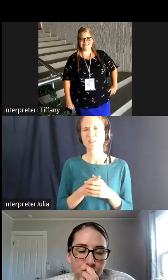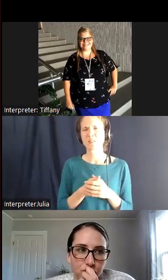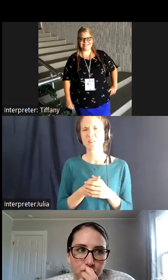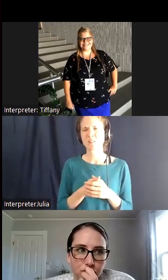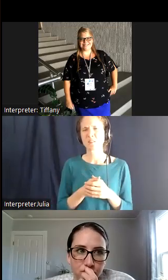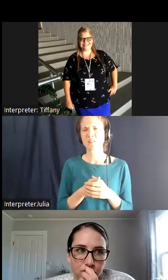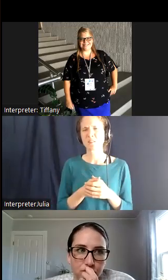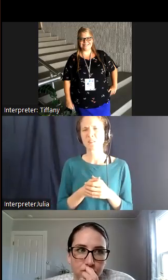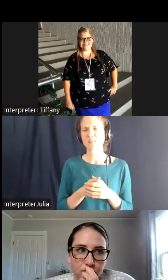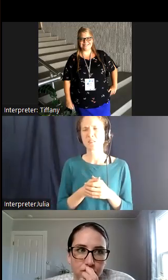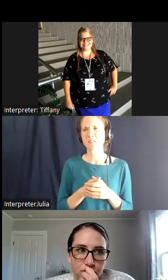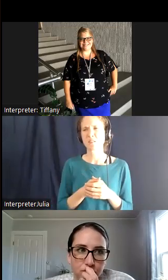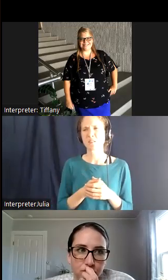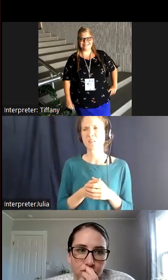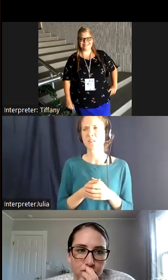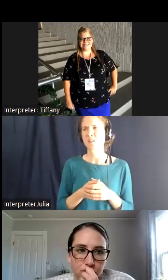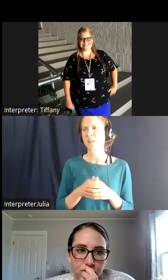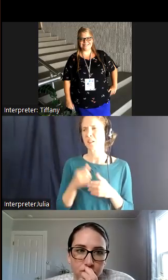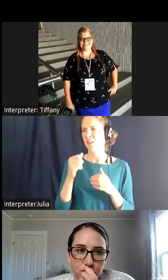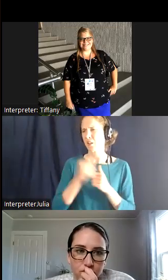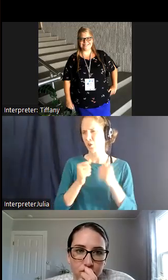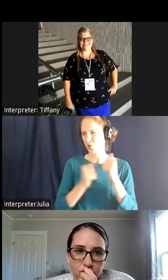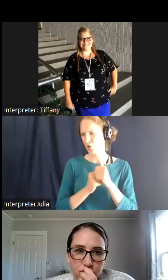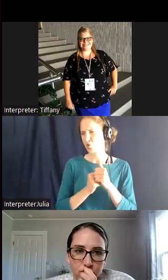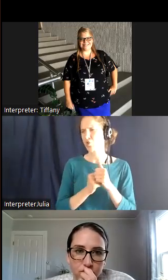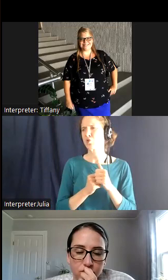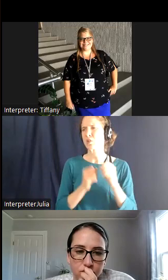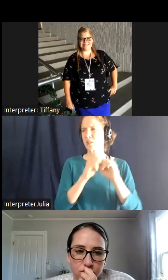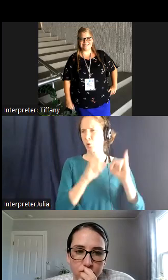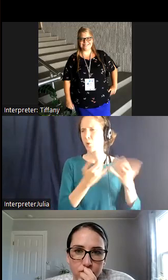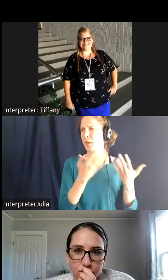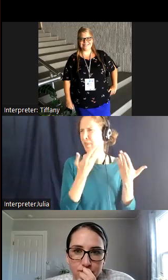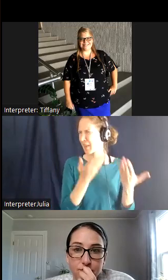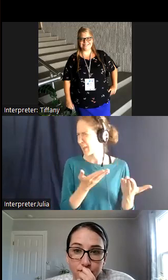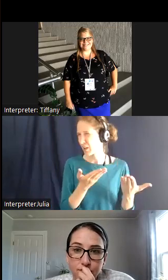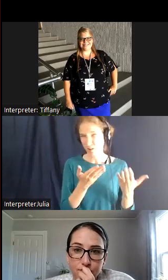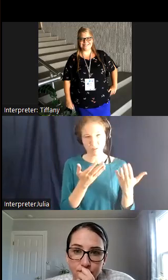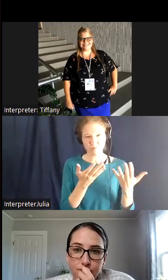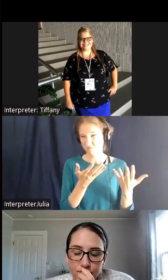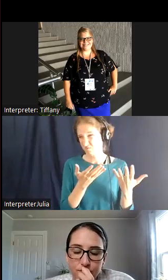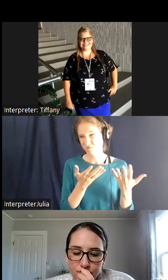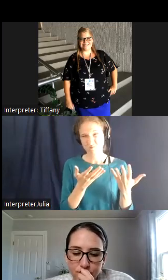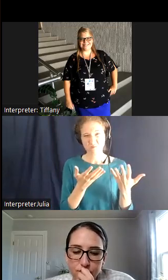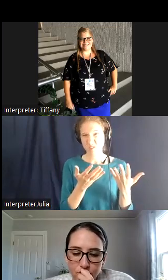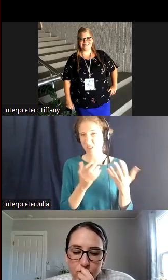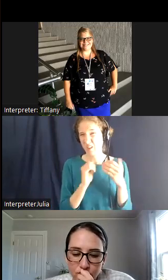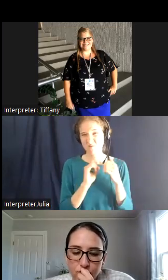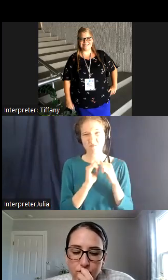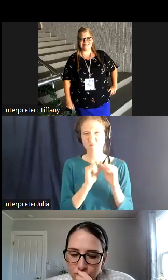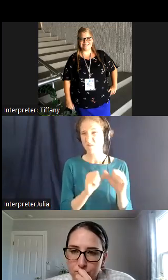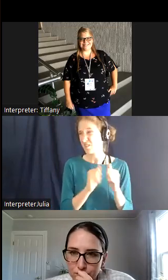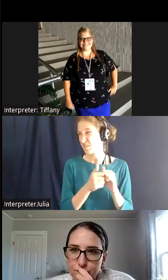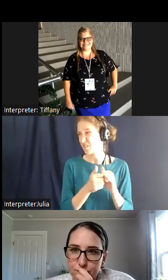for supporting the infrastructure that's there? And I'll say I've never thought of it that way before, and I think that was an important